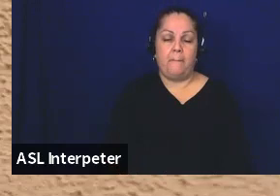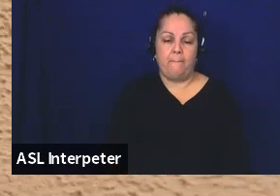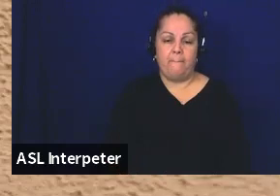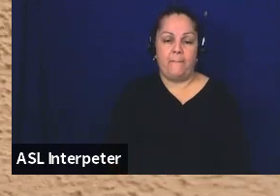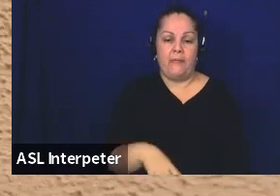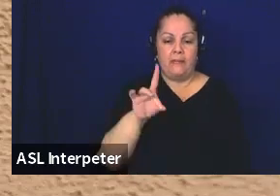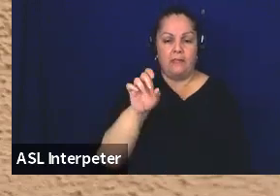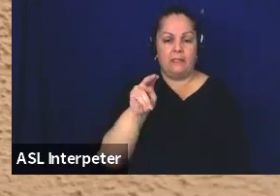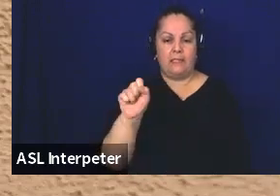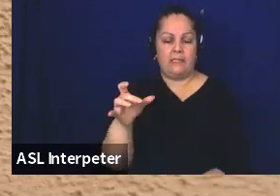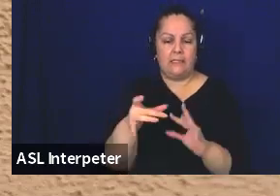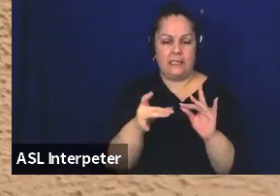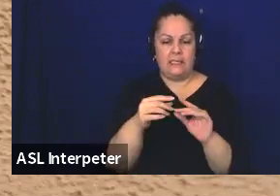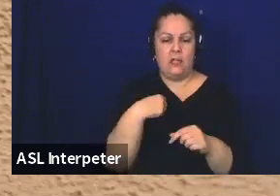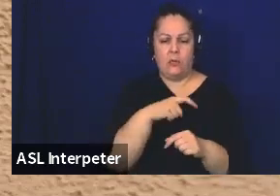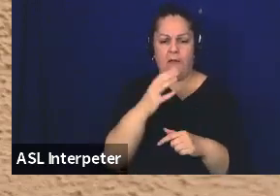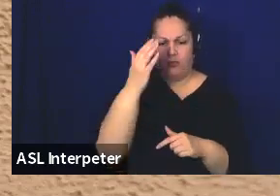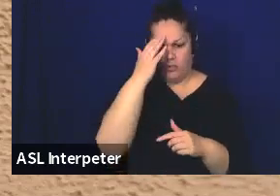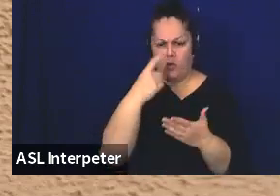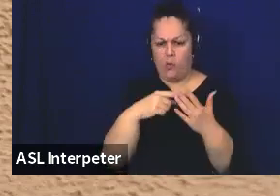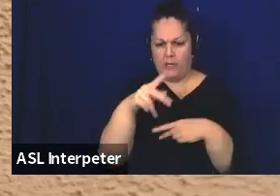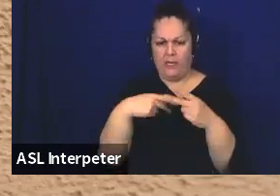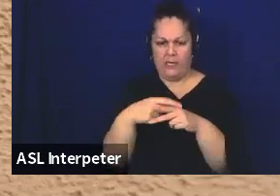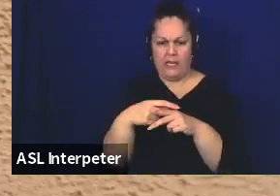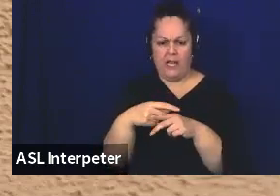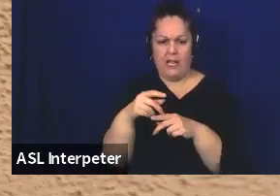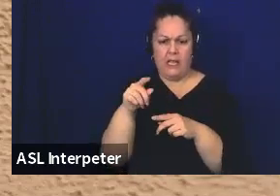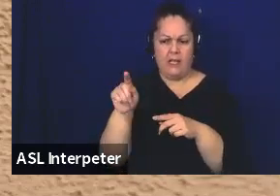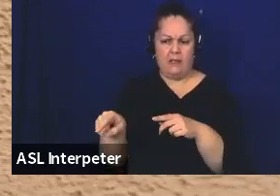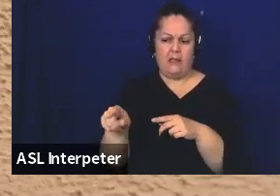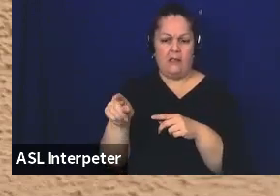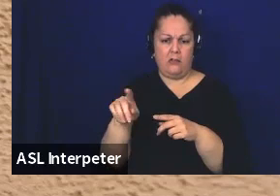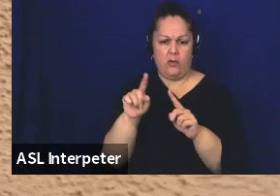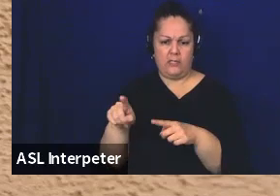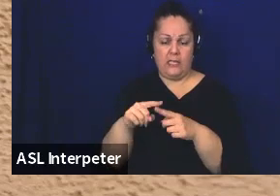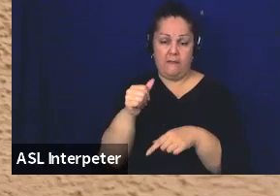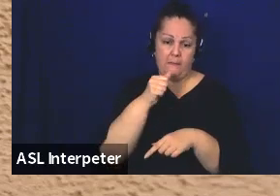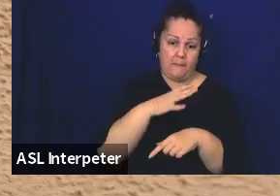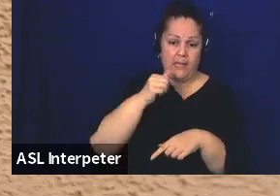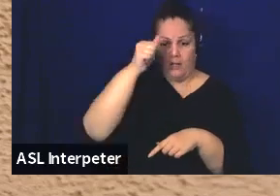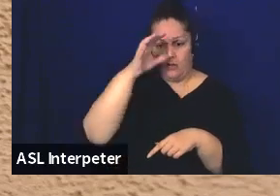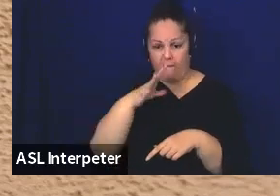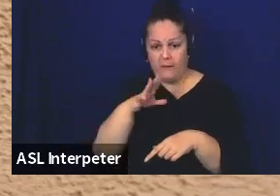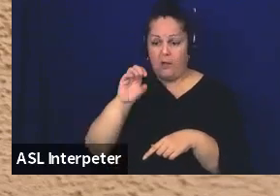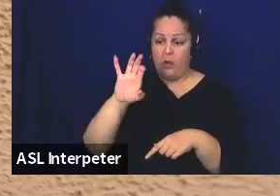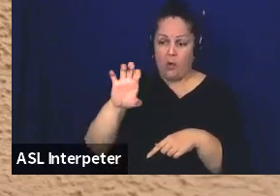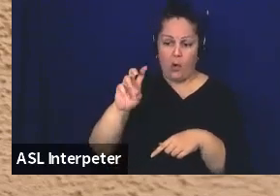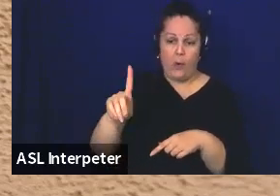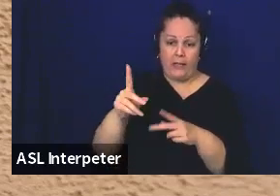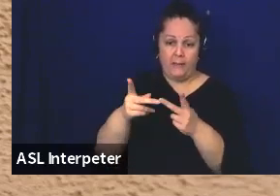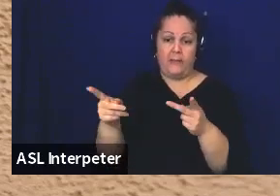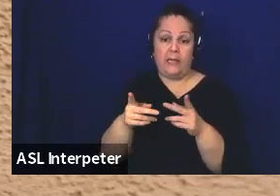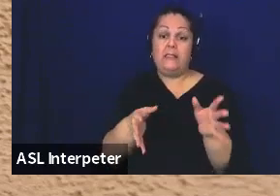Denise says, we need to know what type of facility they would feel safe in, going to a male or female or co-ed